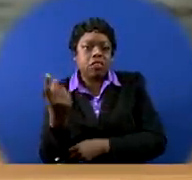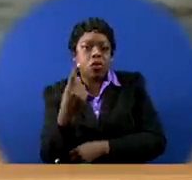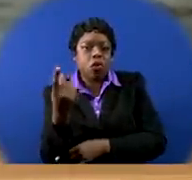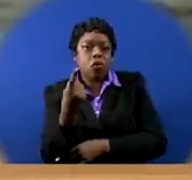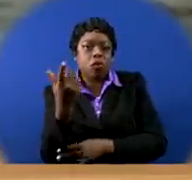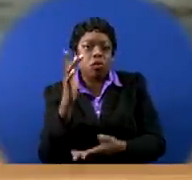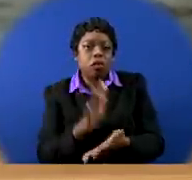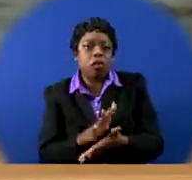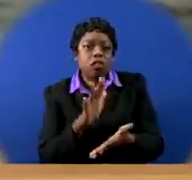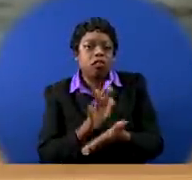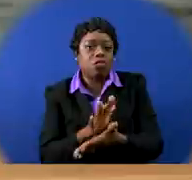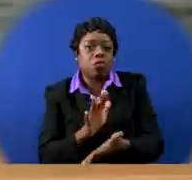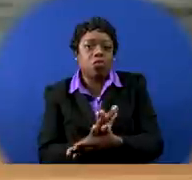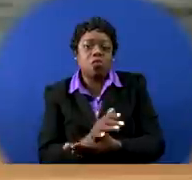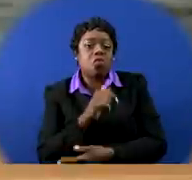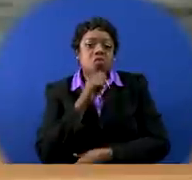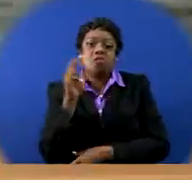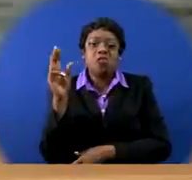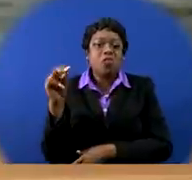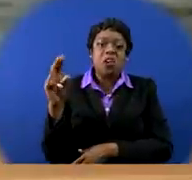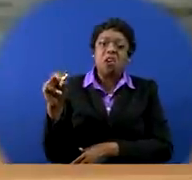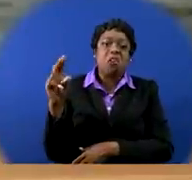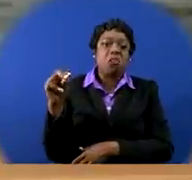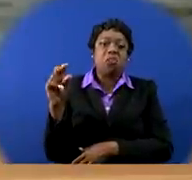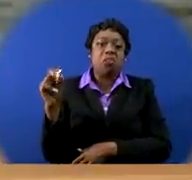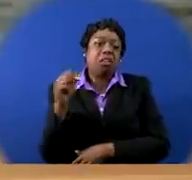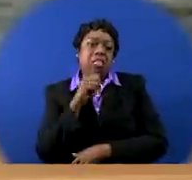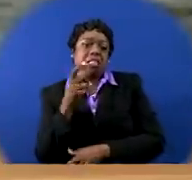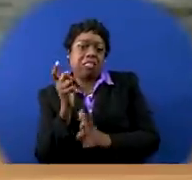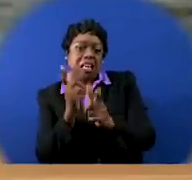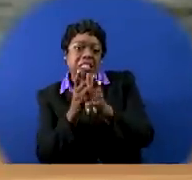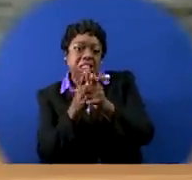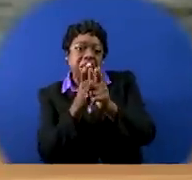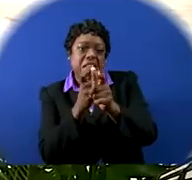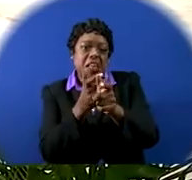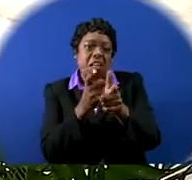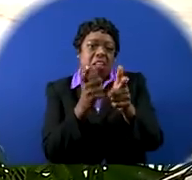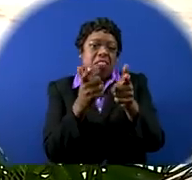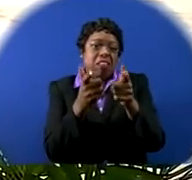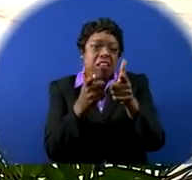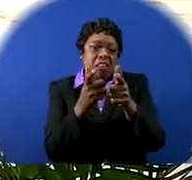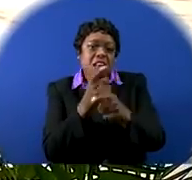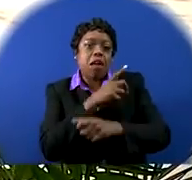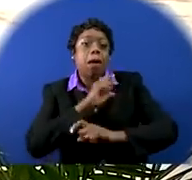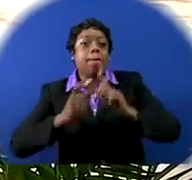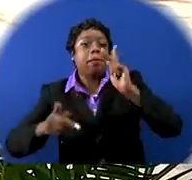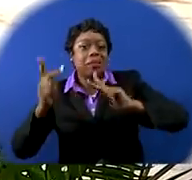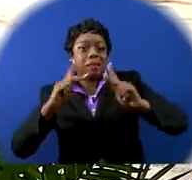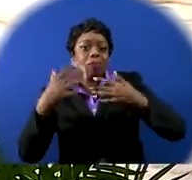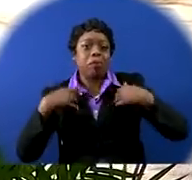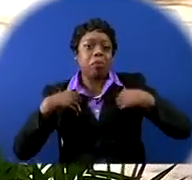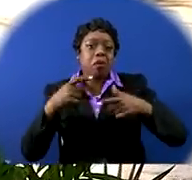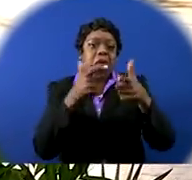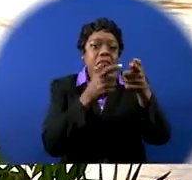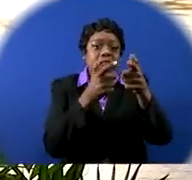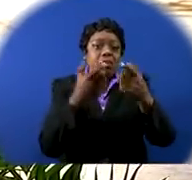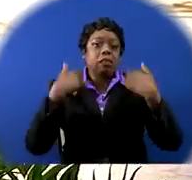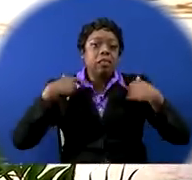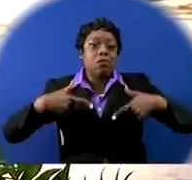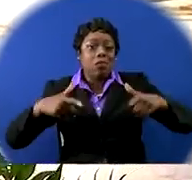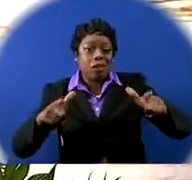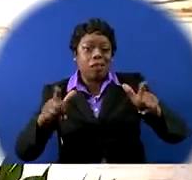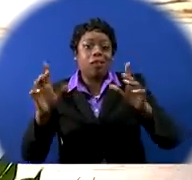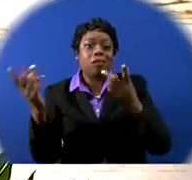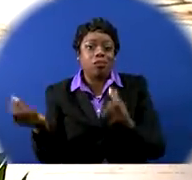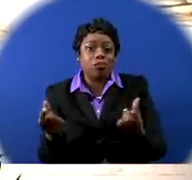And we sitting around, no, it's not the guns that kill people. It's people that kill people. Well, the people got the guns in their hands and we letting them do it.